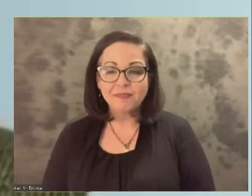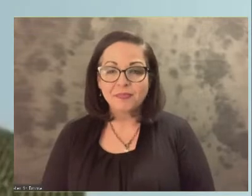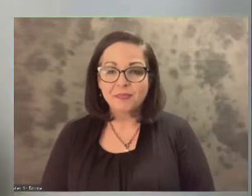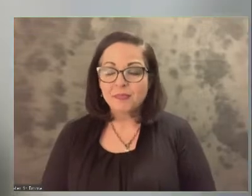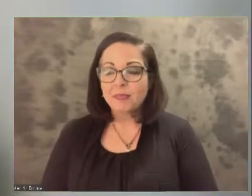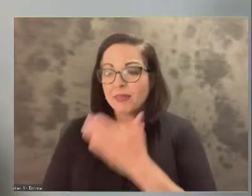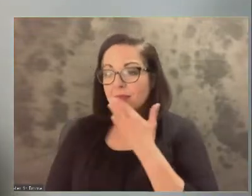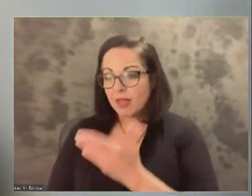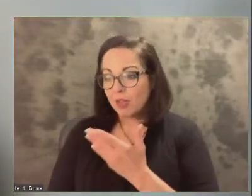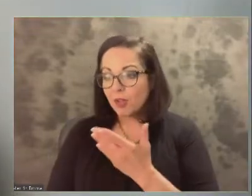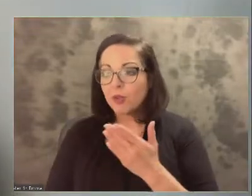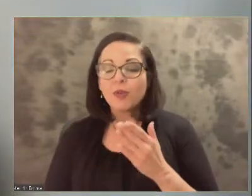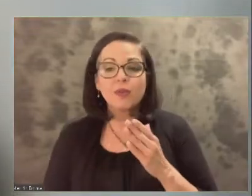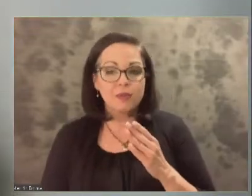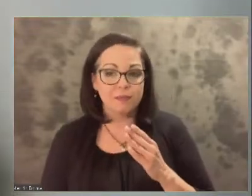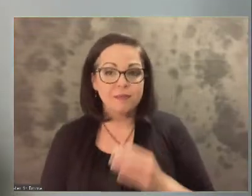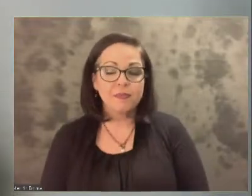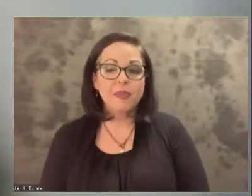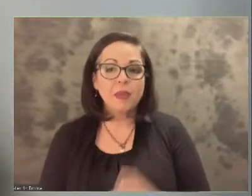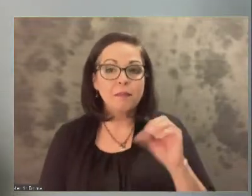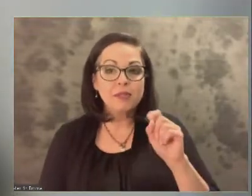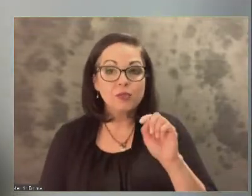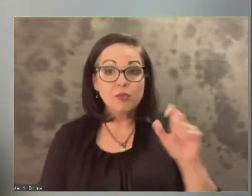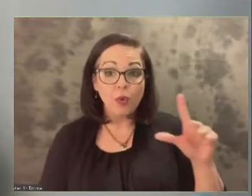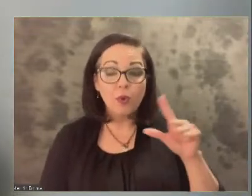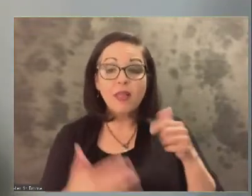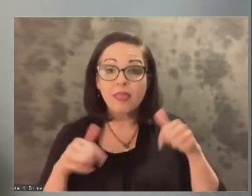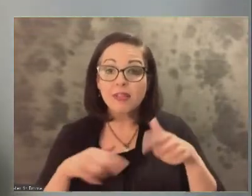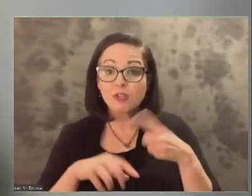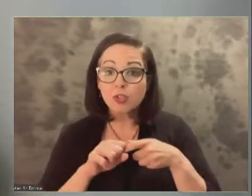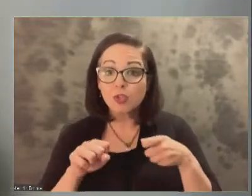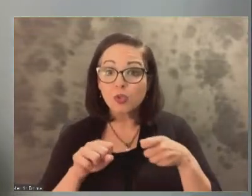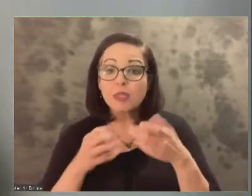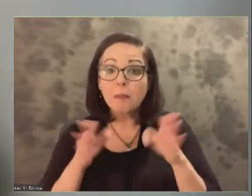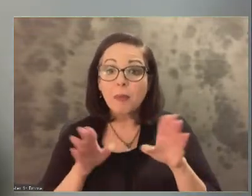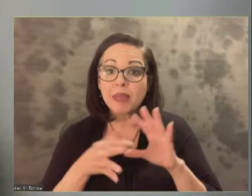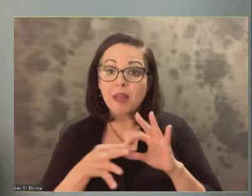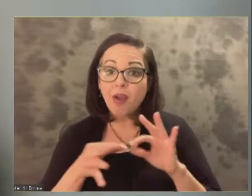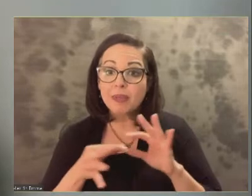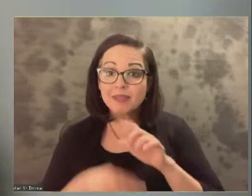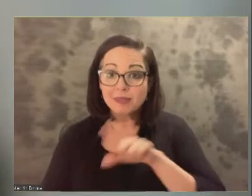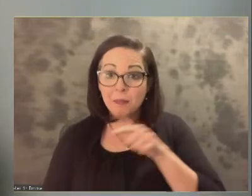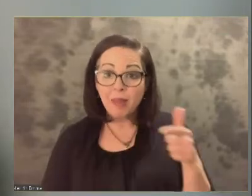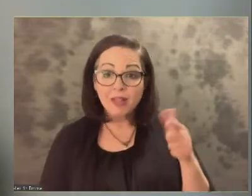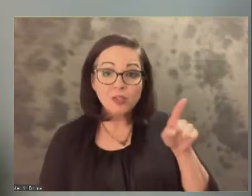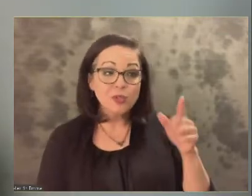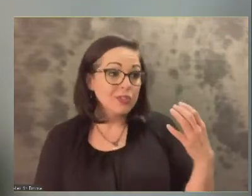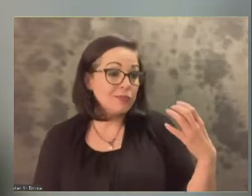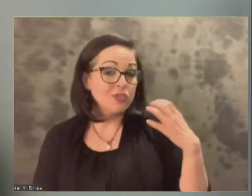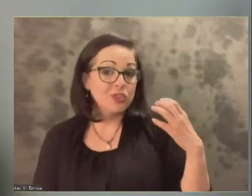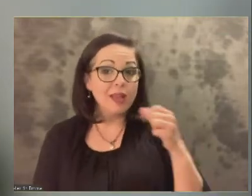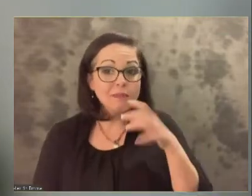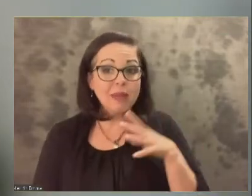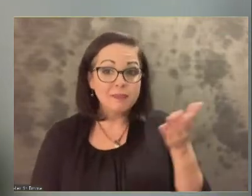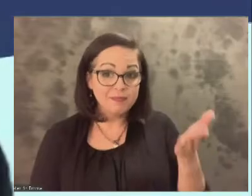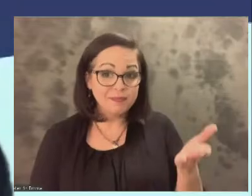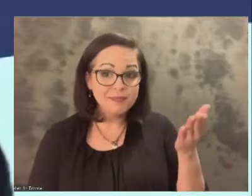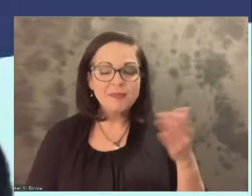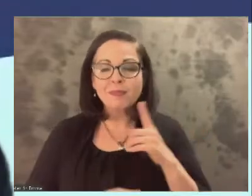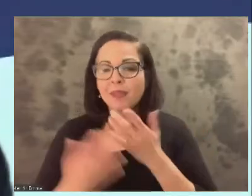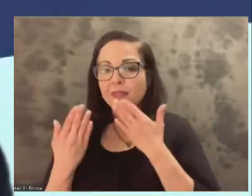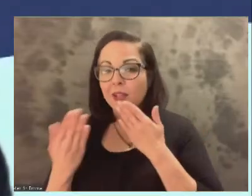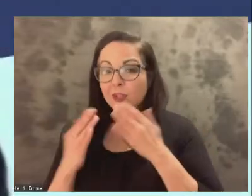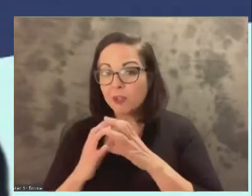Thank you, Ms. Stahl. So this concludes the public comment. Back to you, Madam Chair. Thank you so